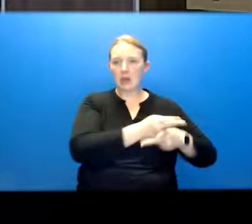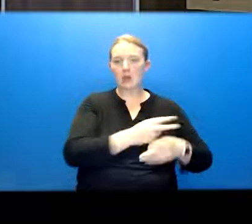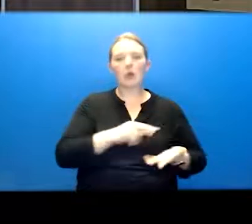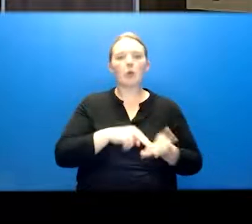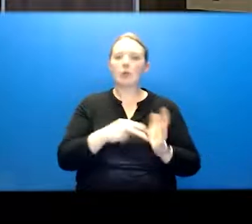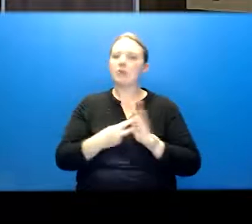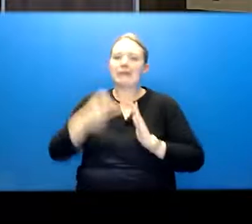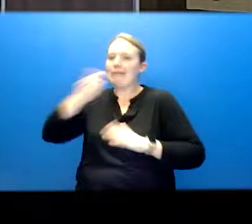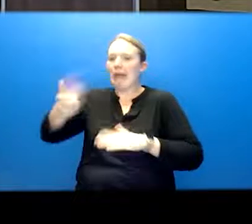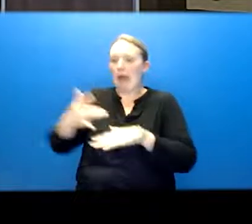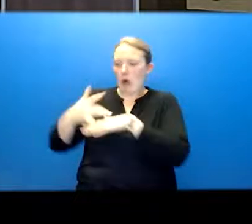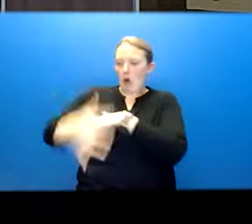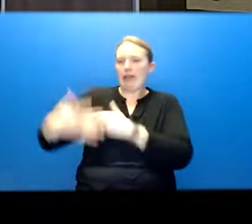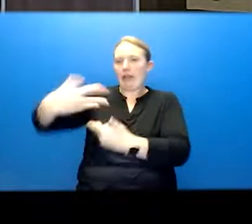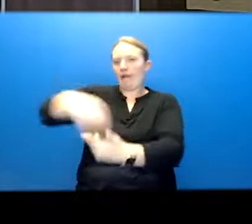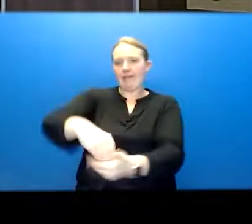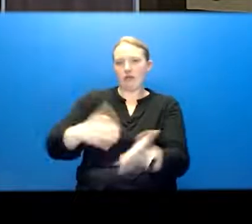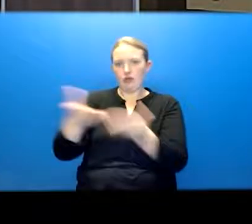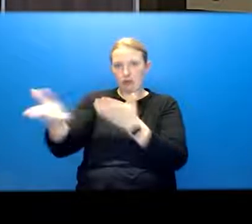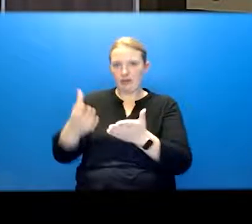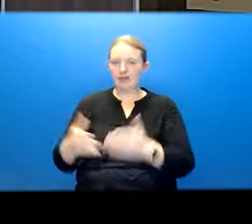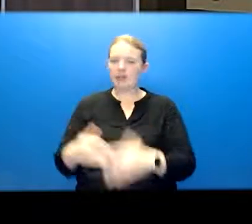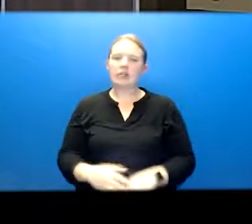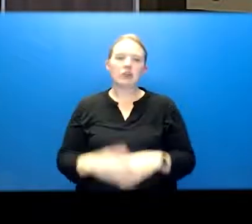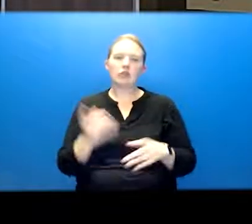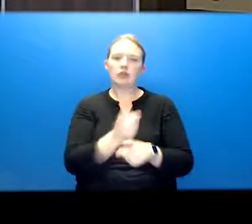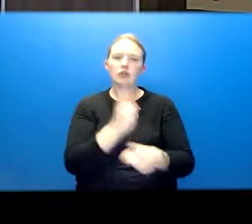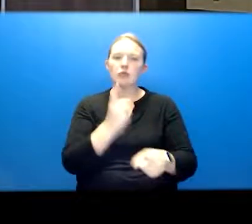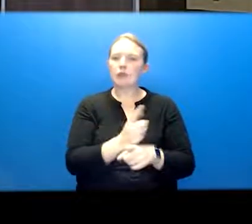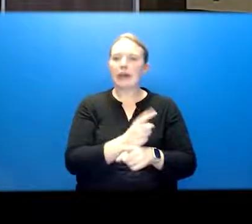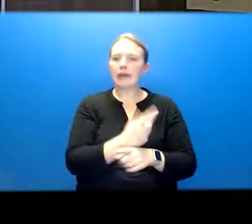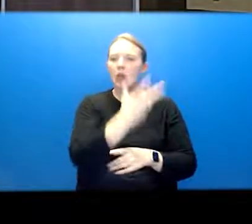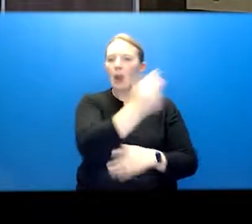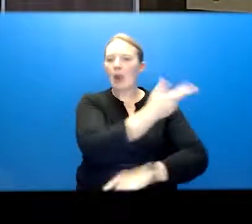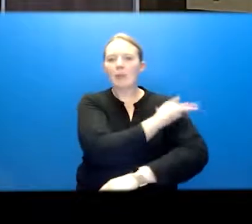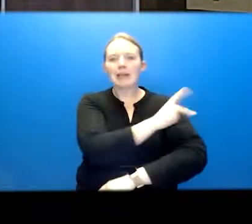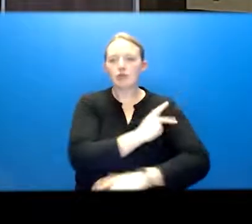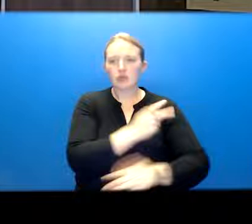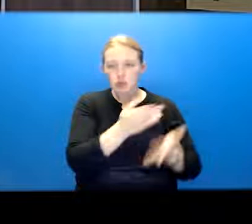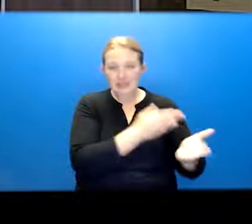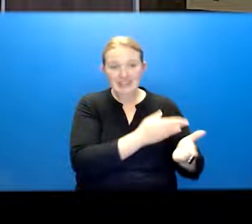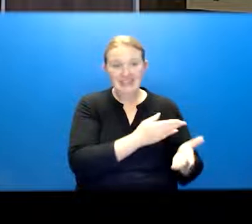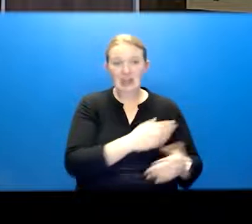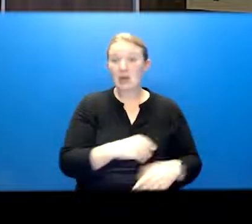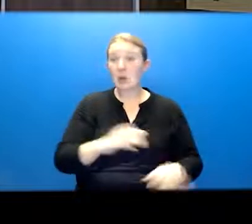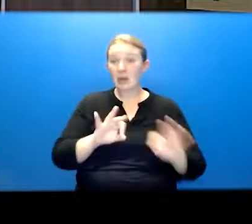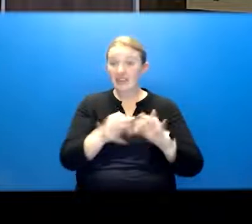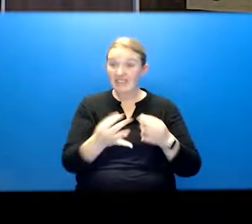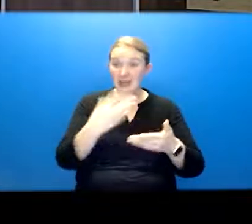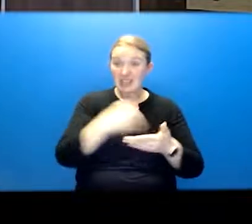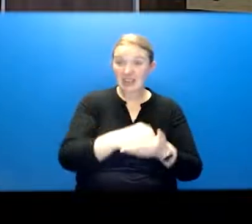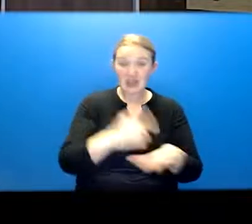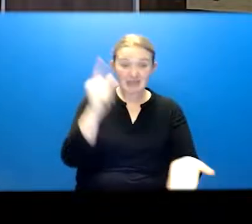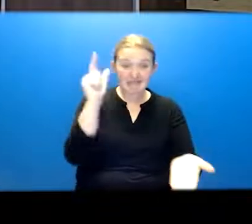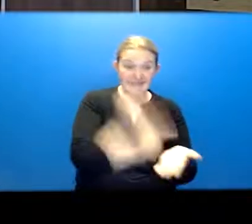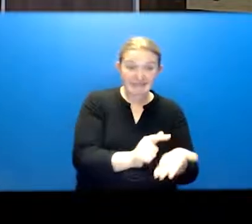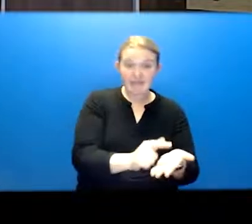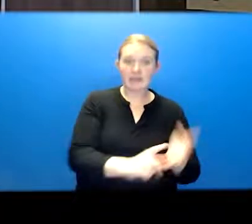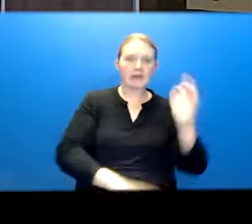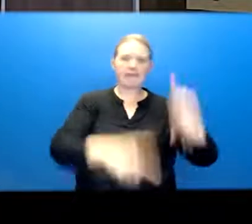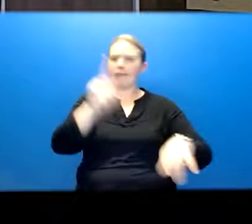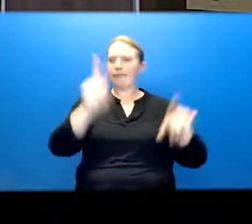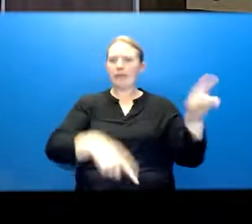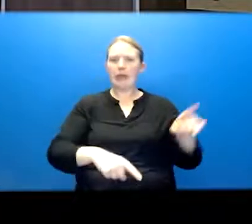intervention services. It's standard outpatient services where we see these extremely low rates across race and ethnicity. And then